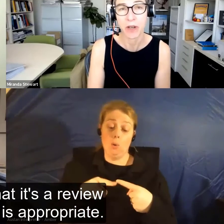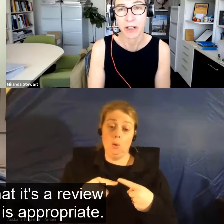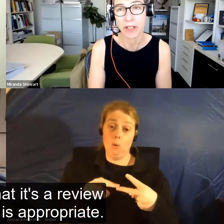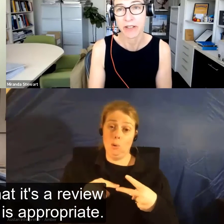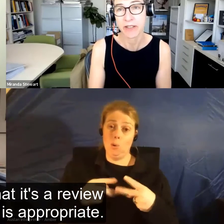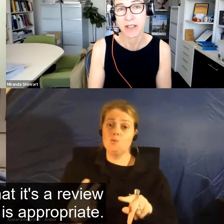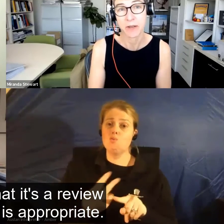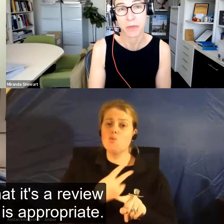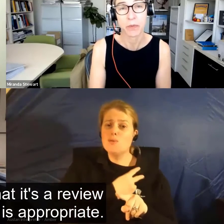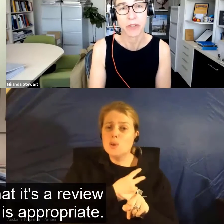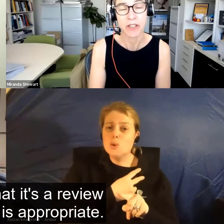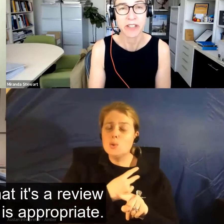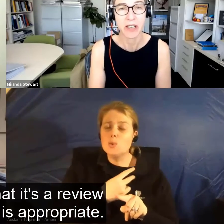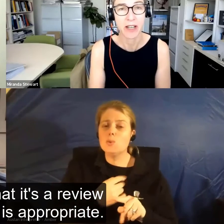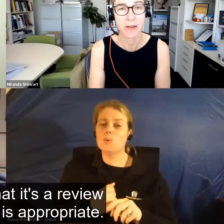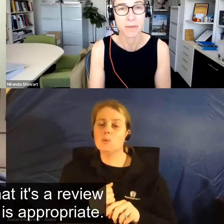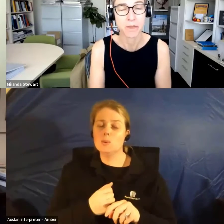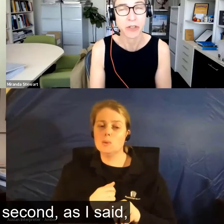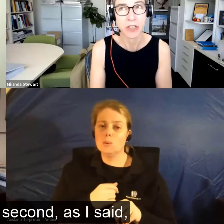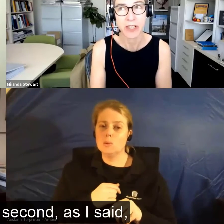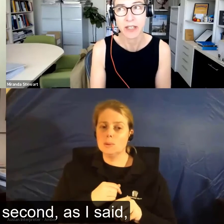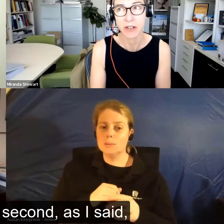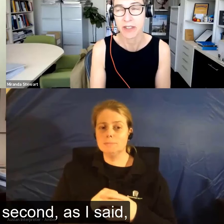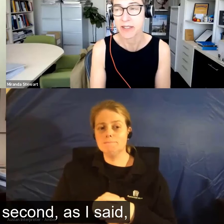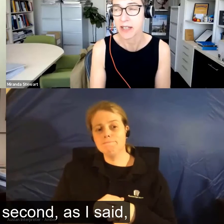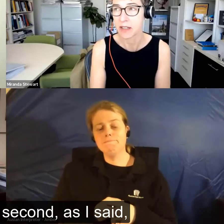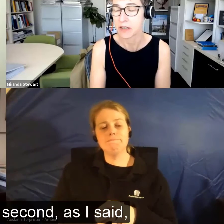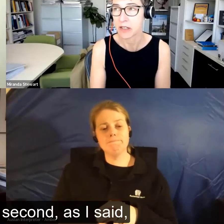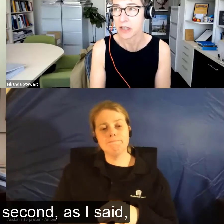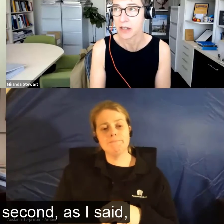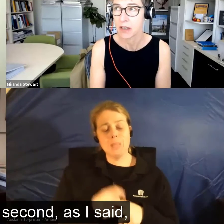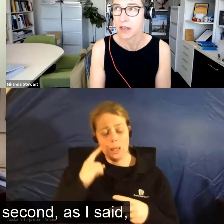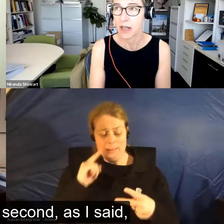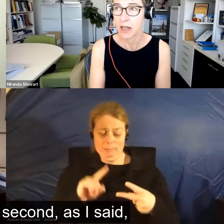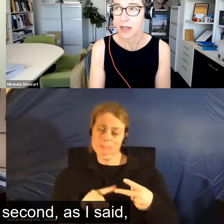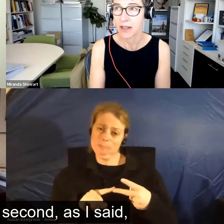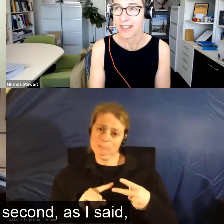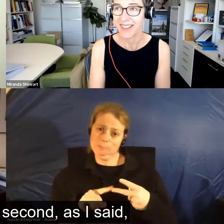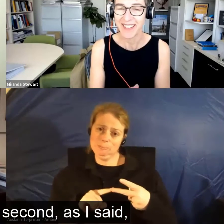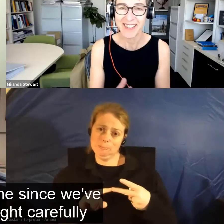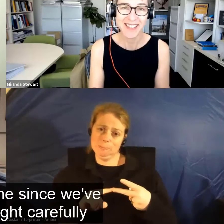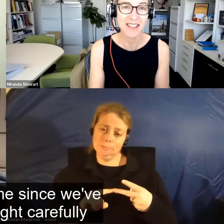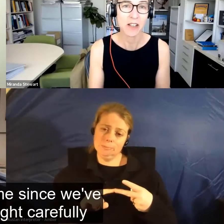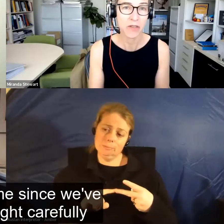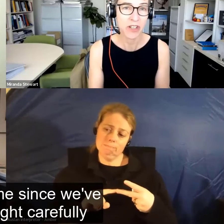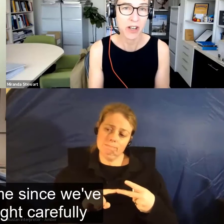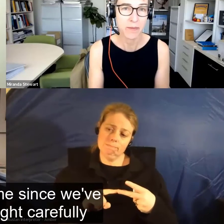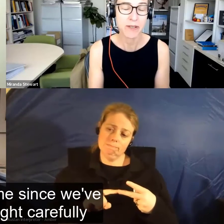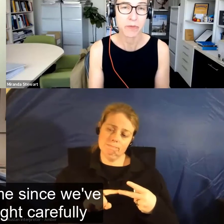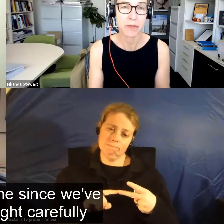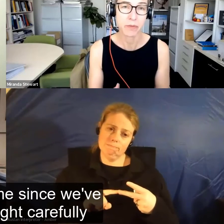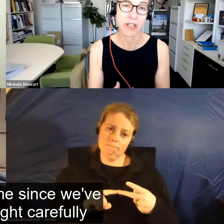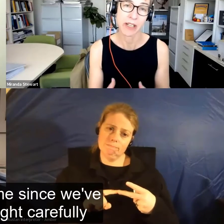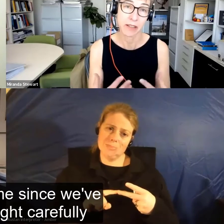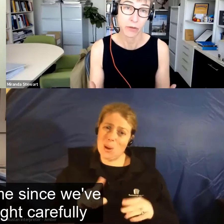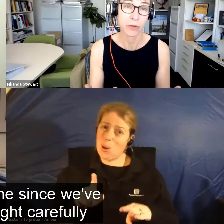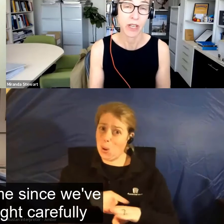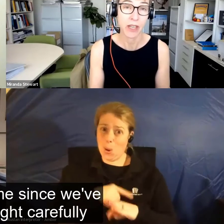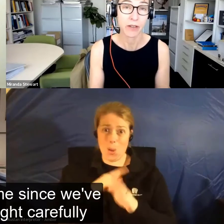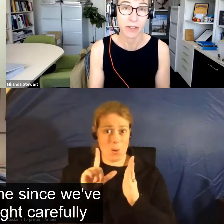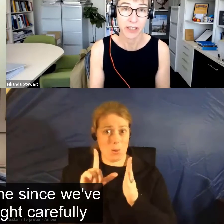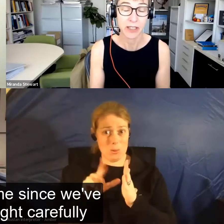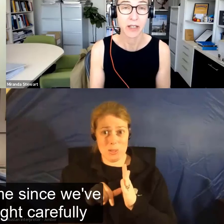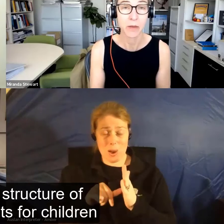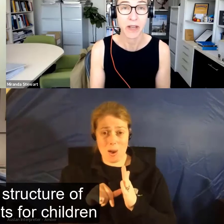or an inquiry is appropriate. Certainly on the second, as I say, it's a long time since we've really